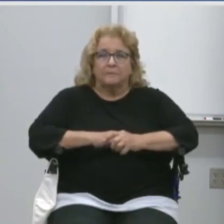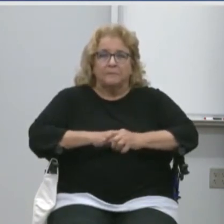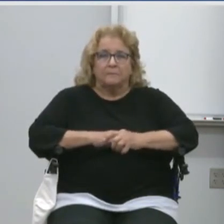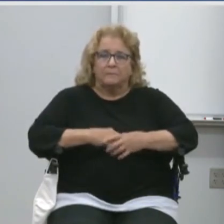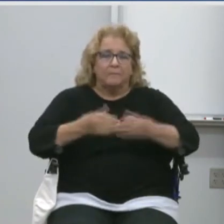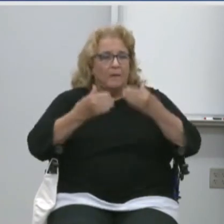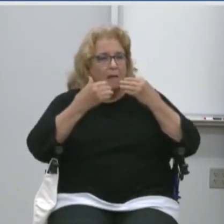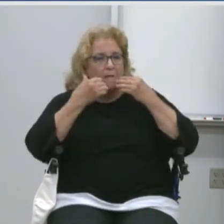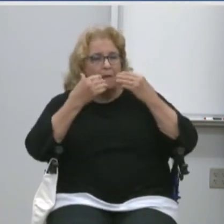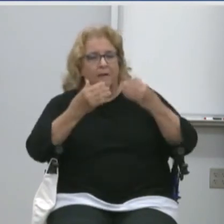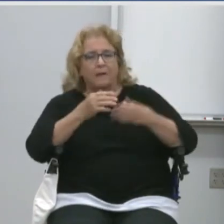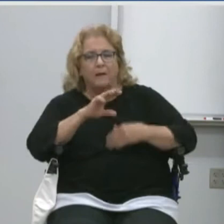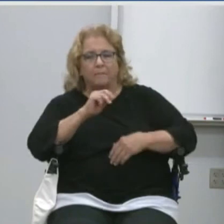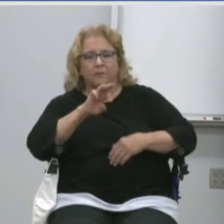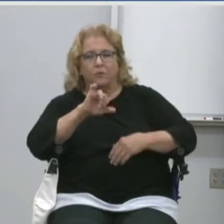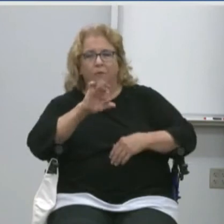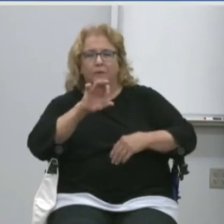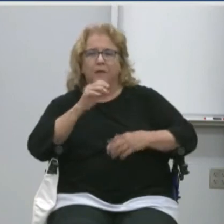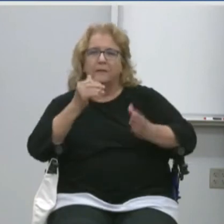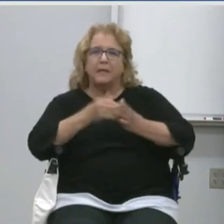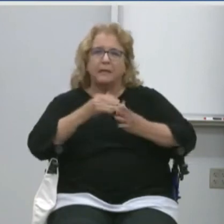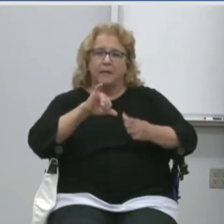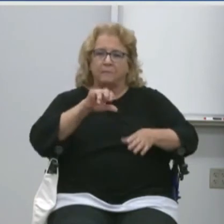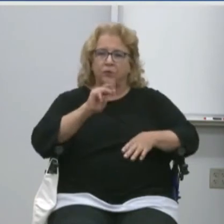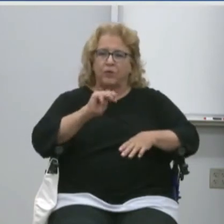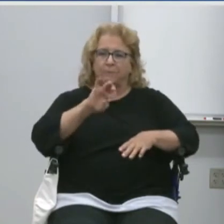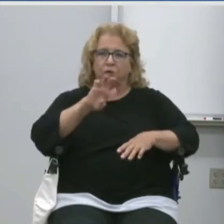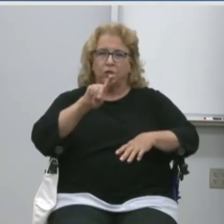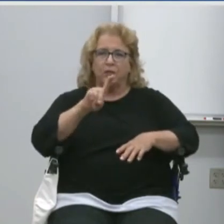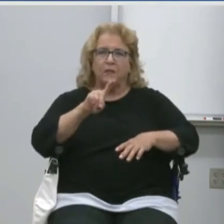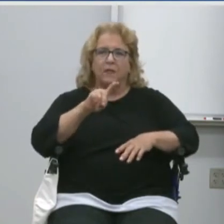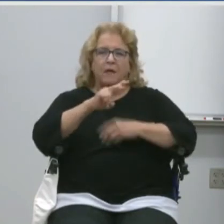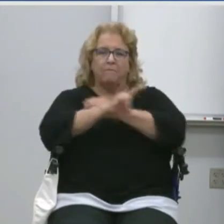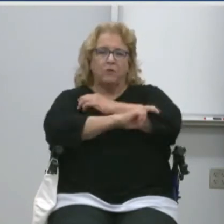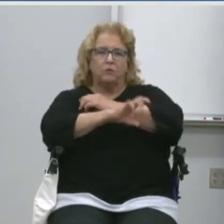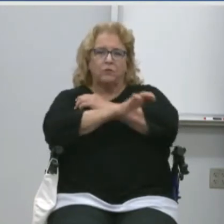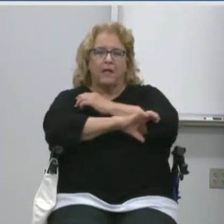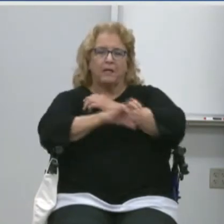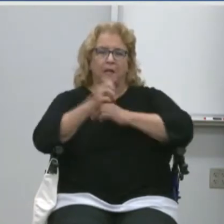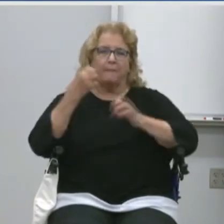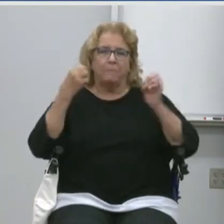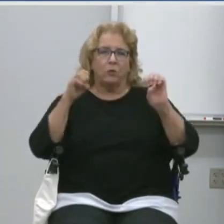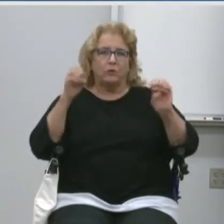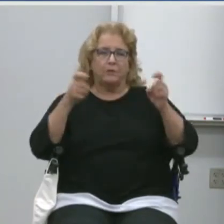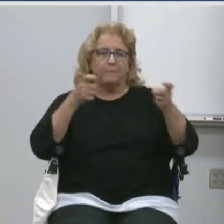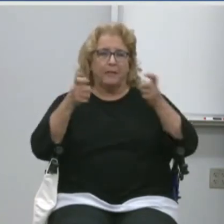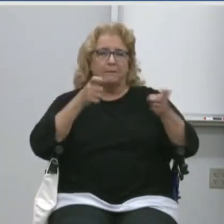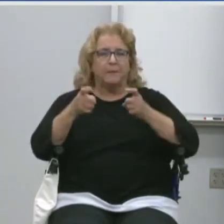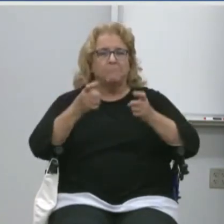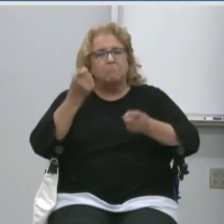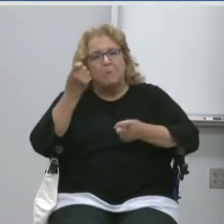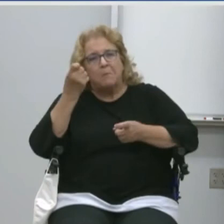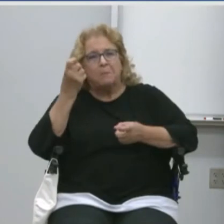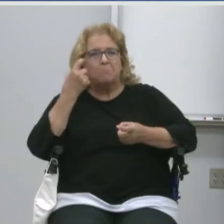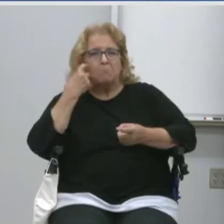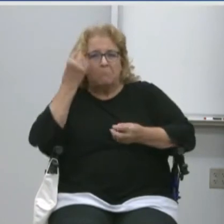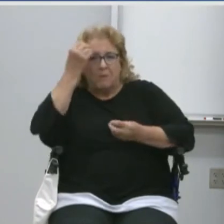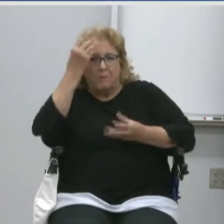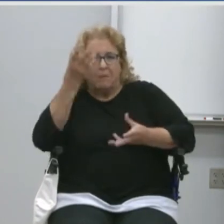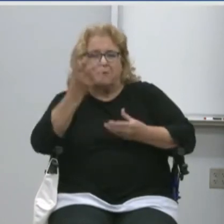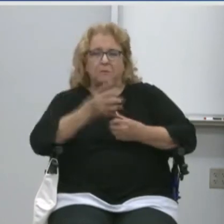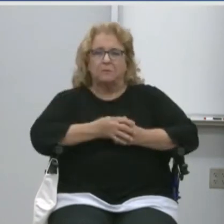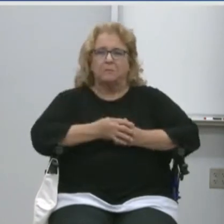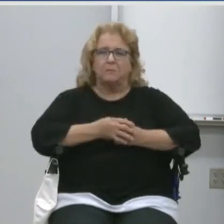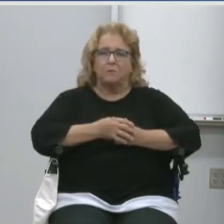Thank you, Mr. Recktenwald. Again, Jim Judge, Volusia County Emergency Management. So, just a little bit of an update on